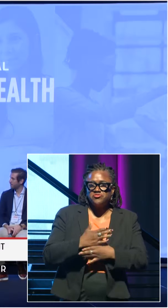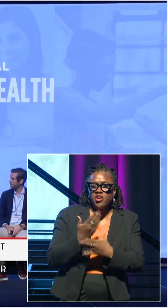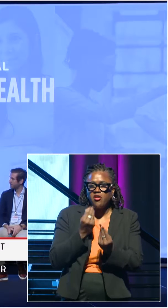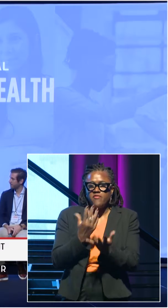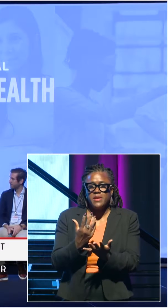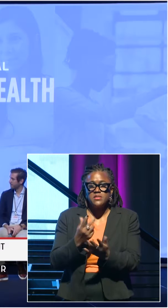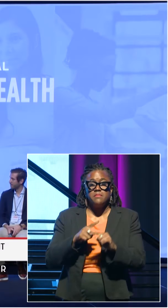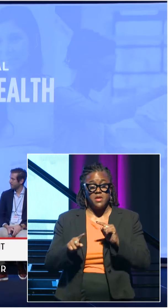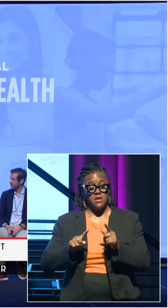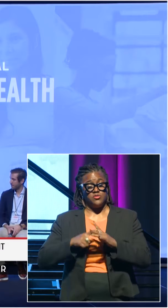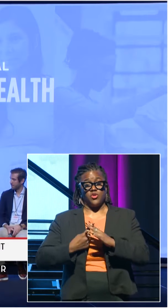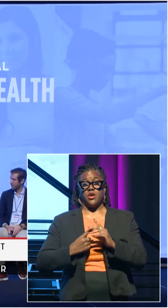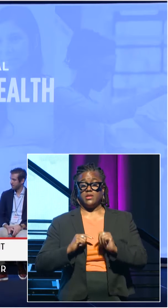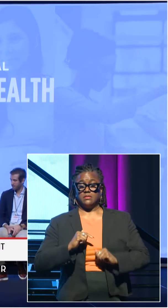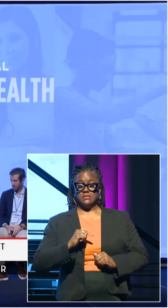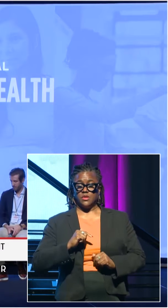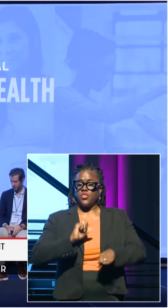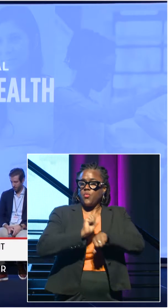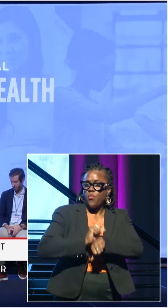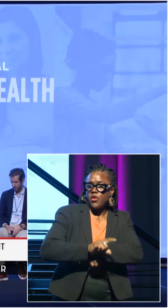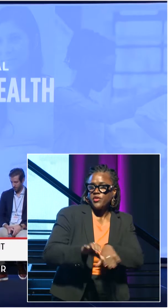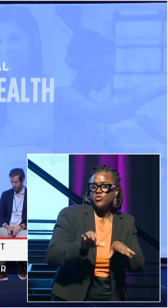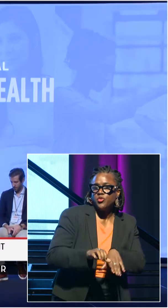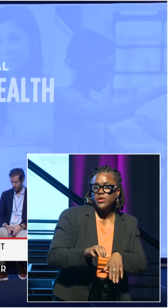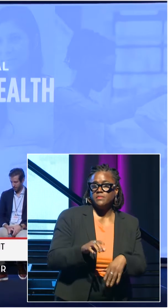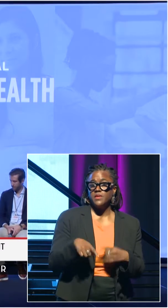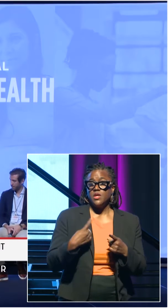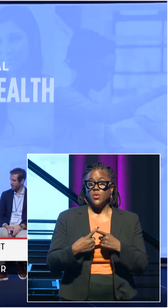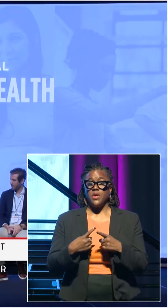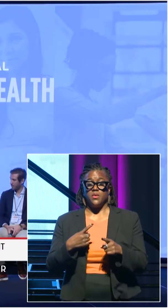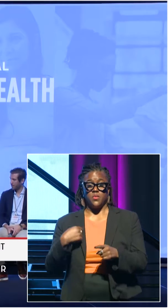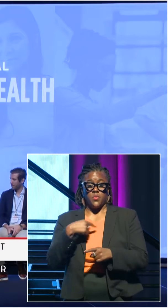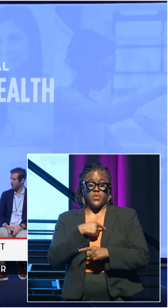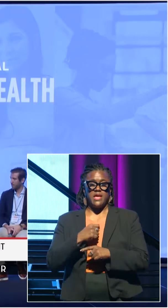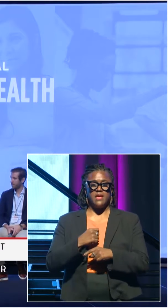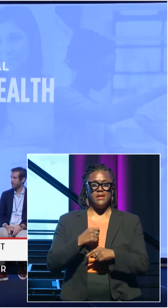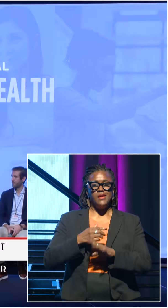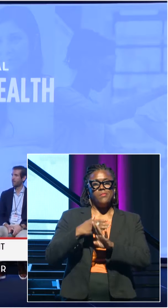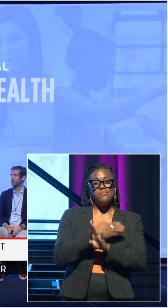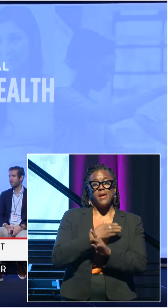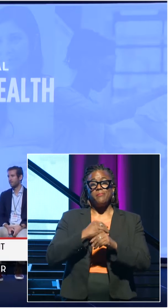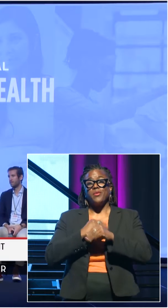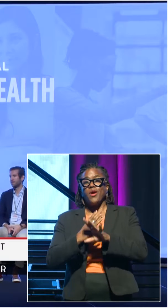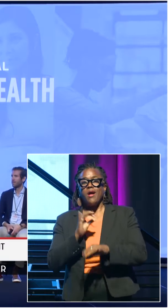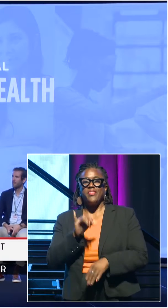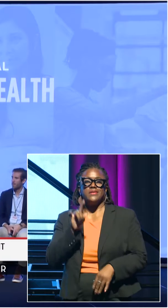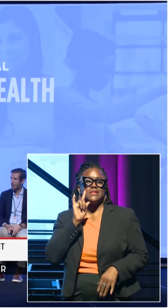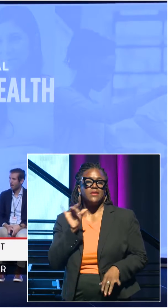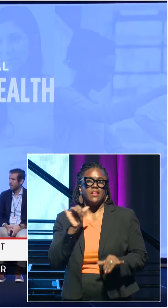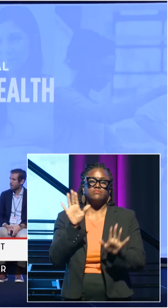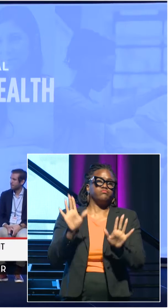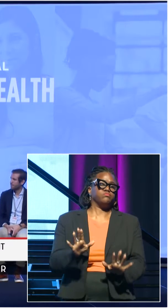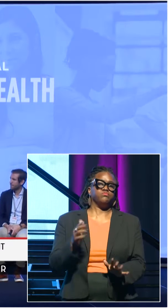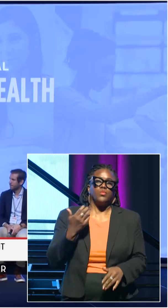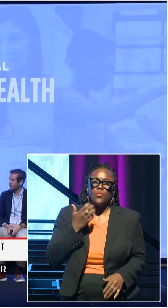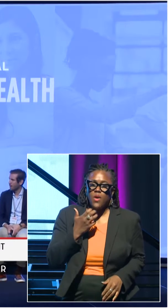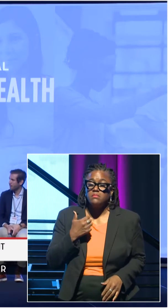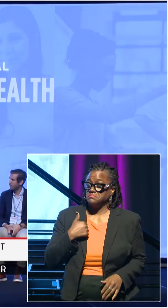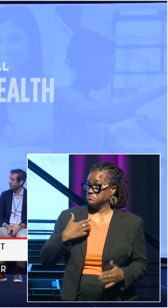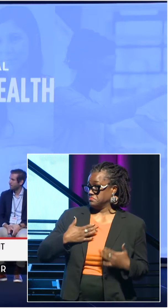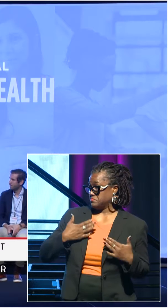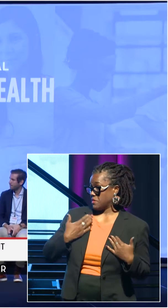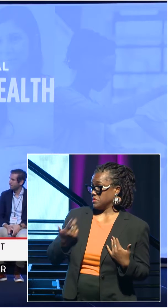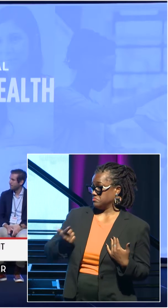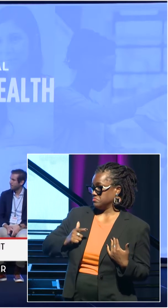but starting with the work that you're doing, because when we were on the prep call, that just sounded like amazing to me. I'd be happy